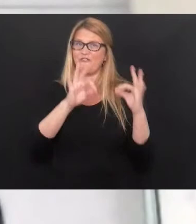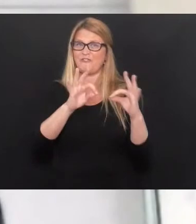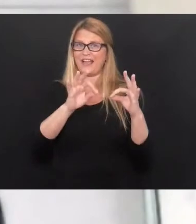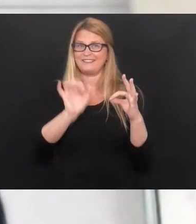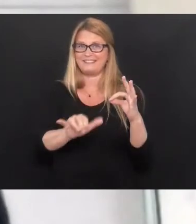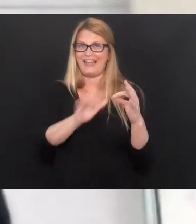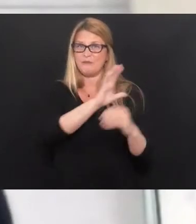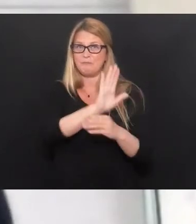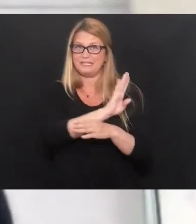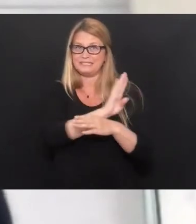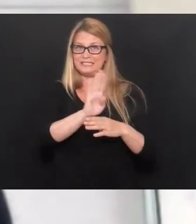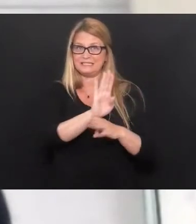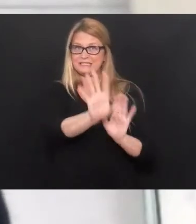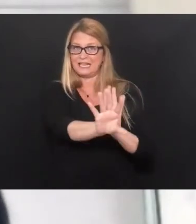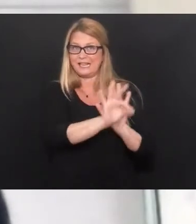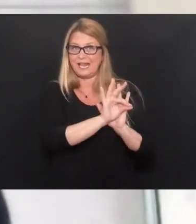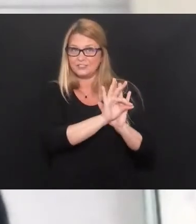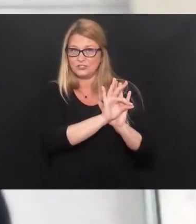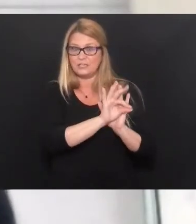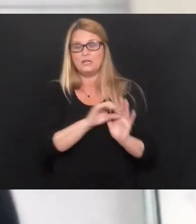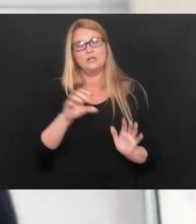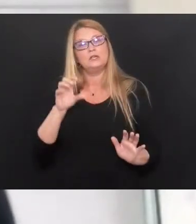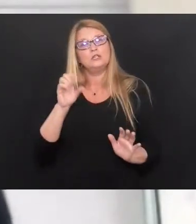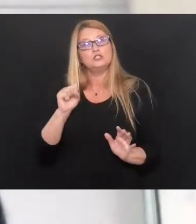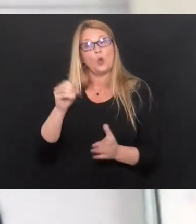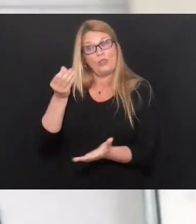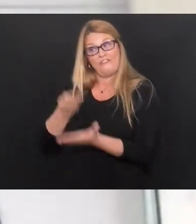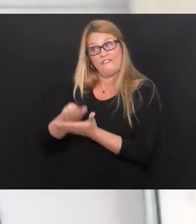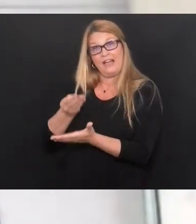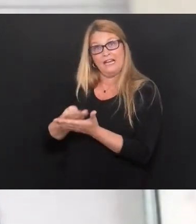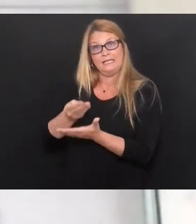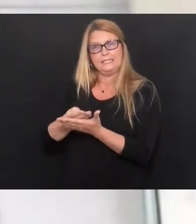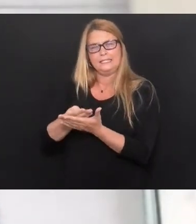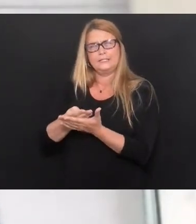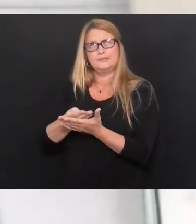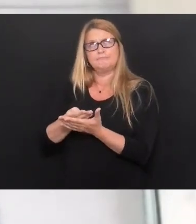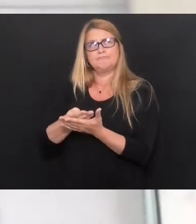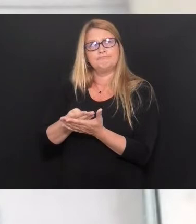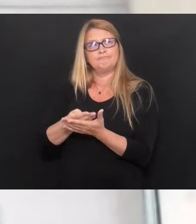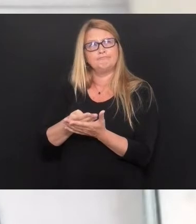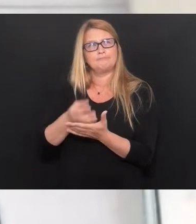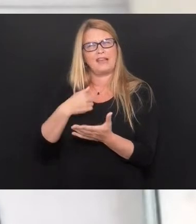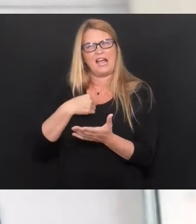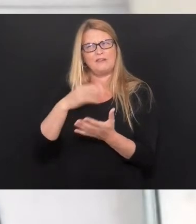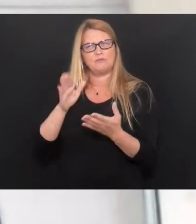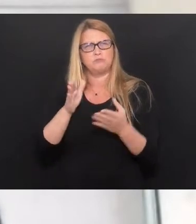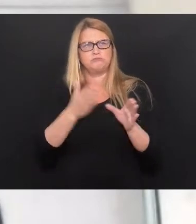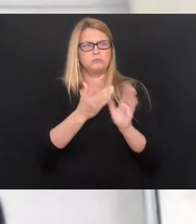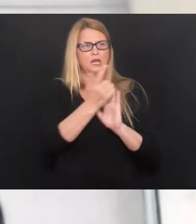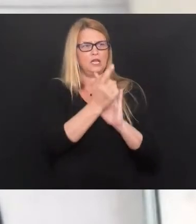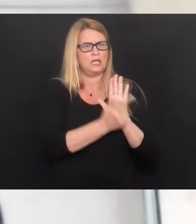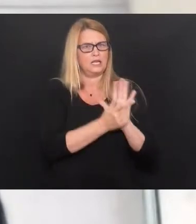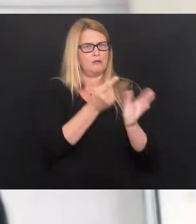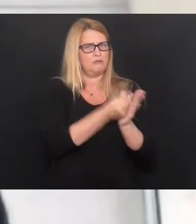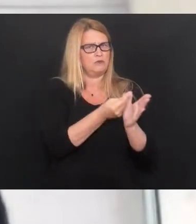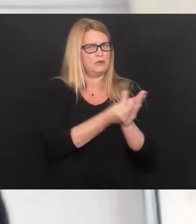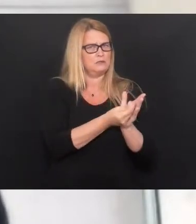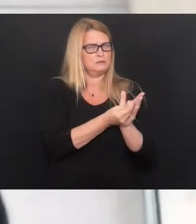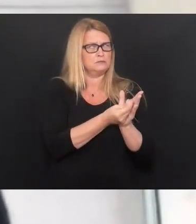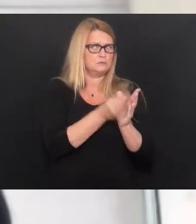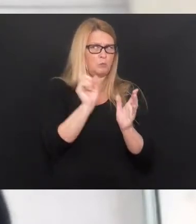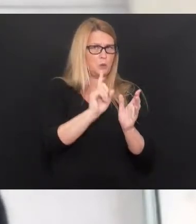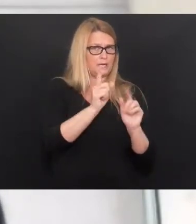particular company. As far as the funding goes, I'd have to defer to our legal team where the actual funds are coming from.